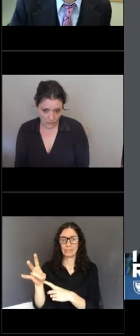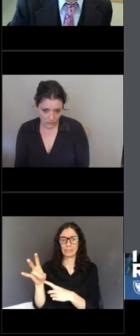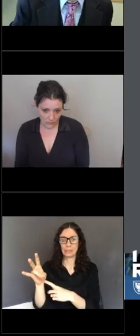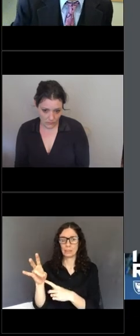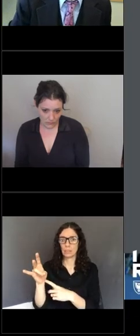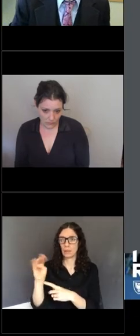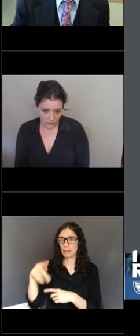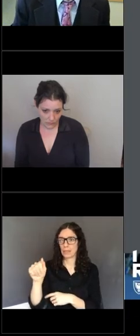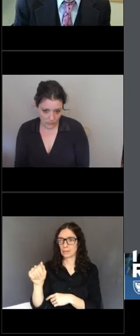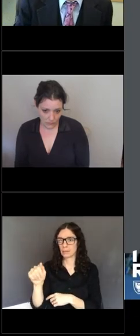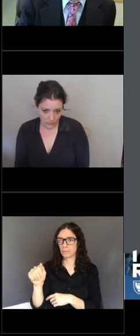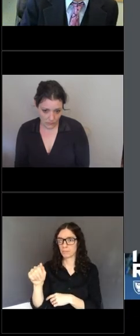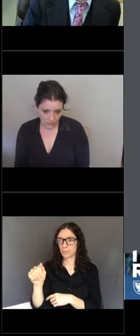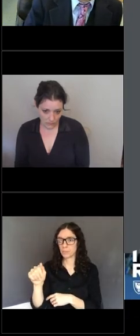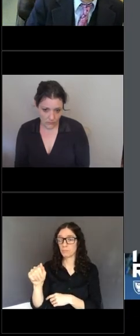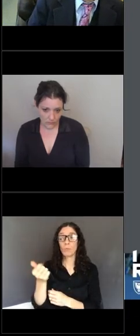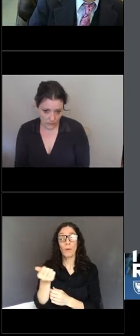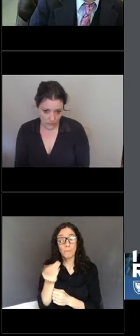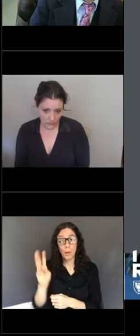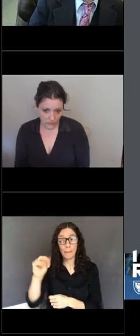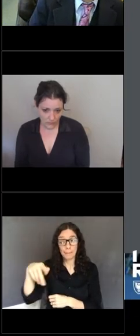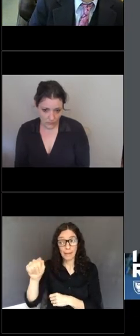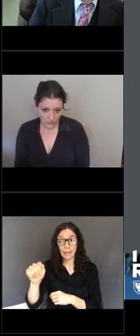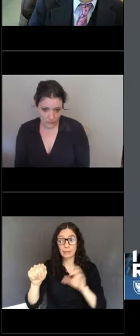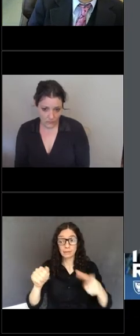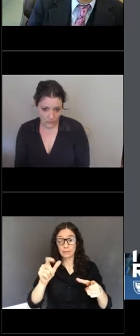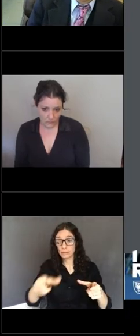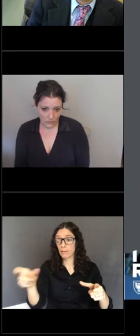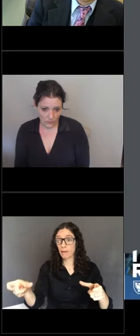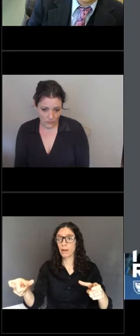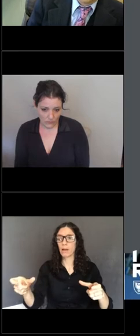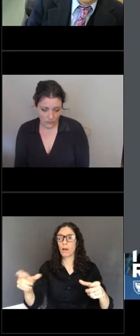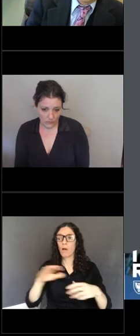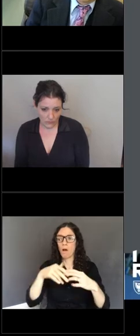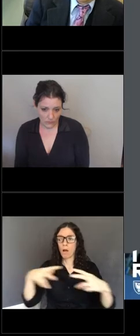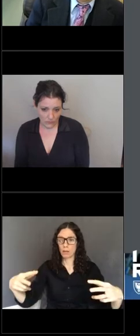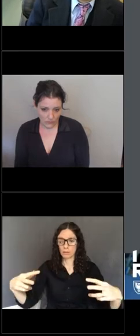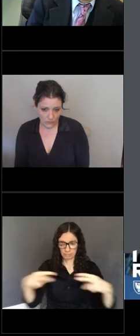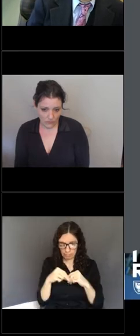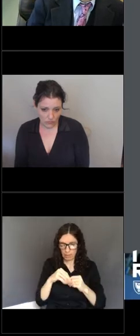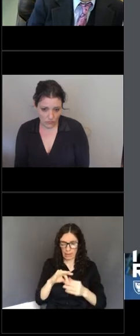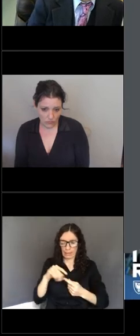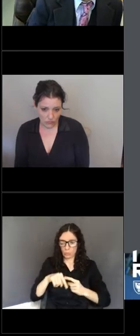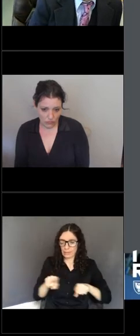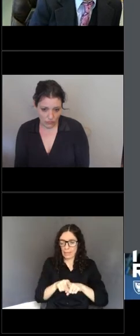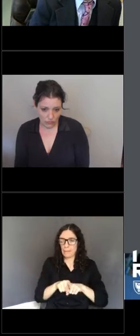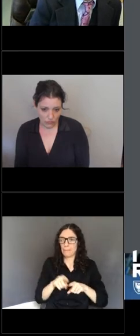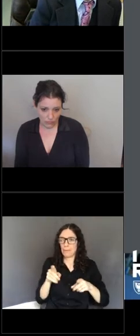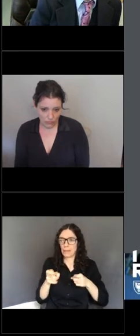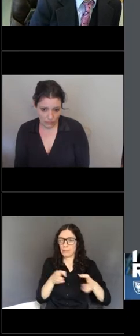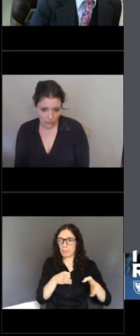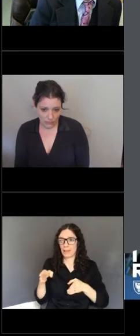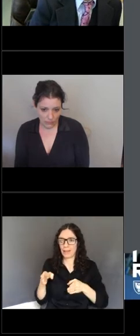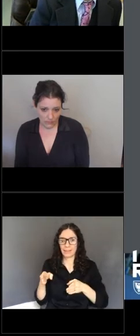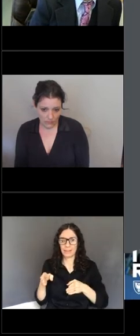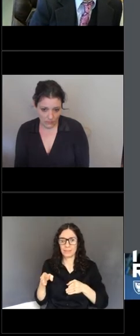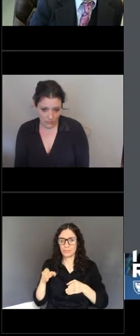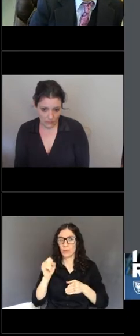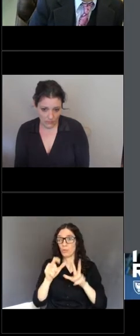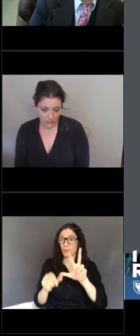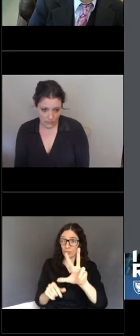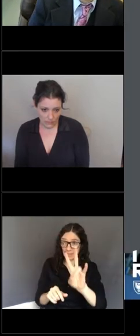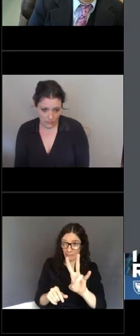and combined and used the same management plan across their parks. So the total 37 actions itself coming